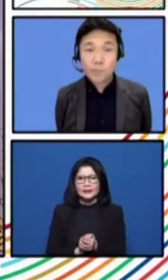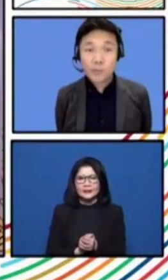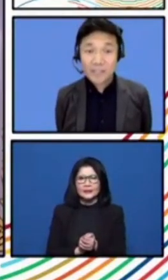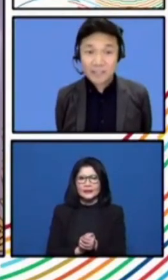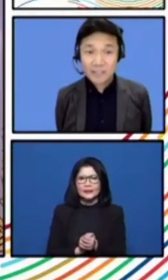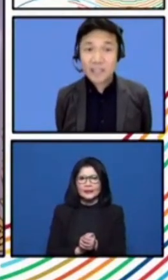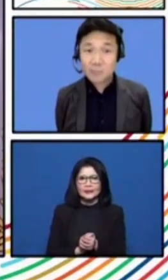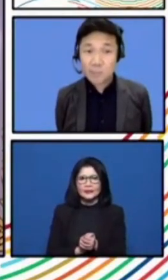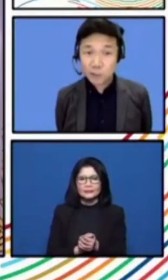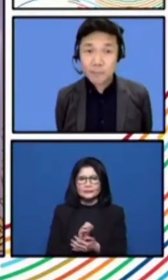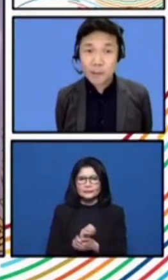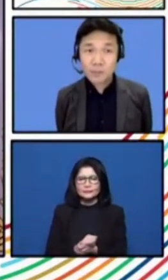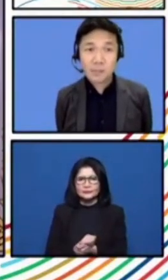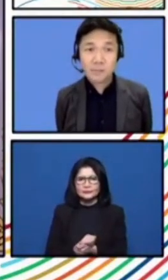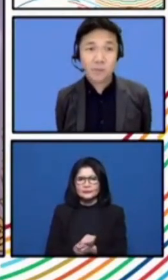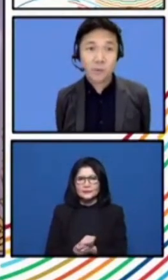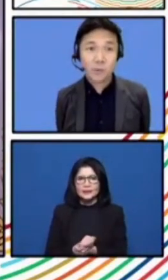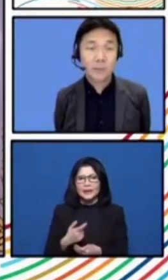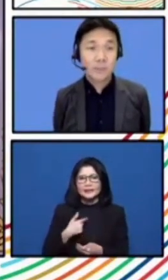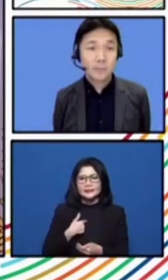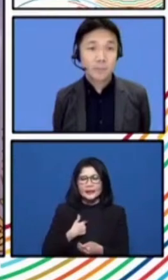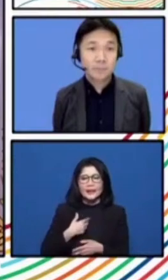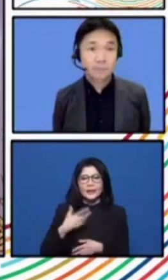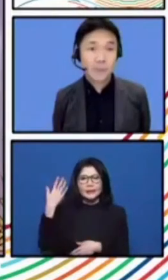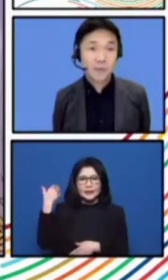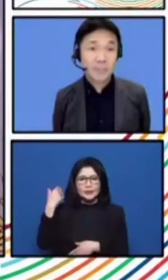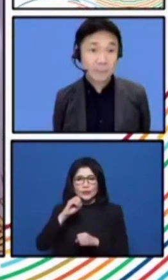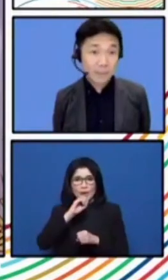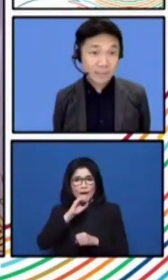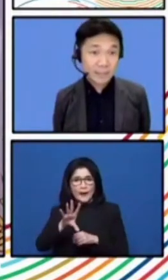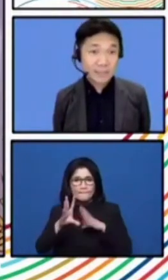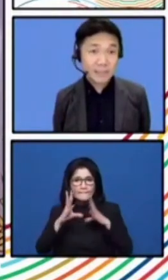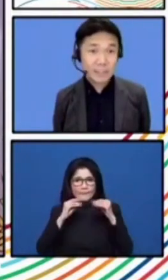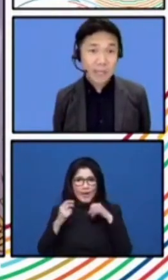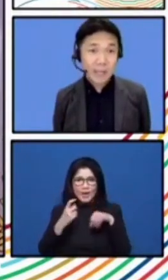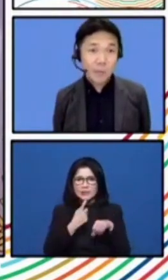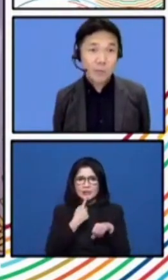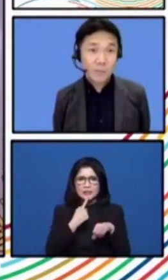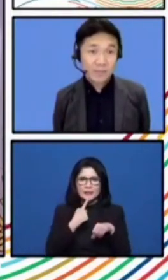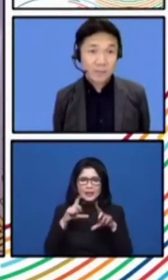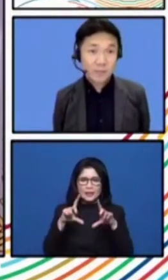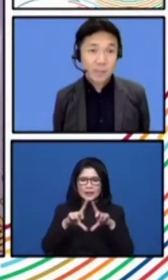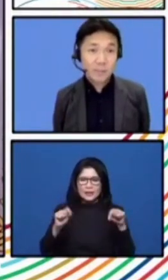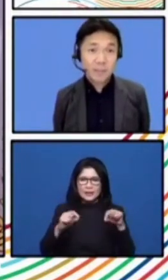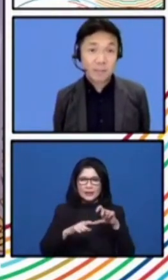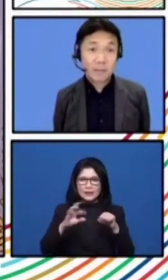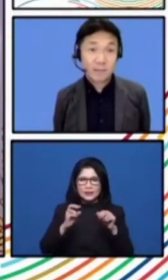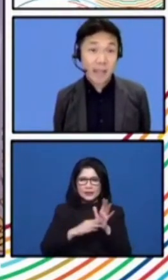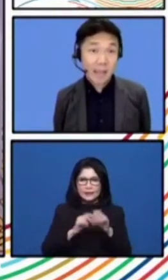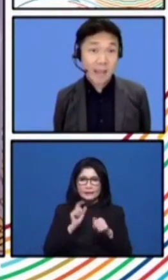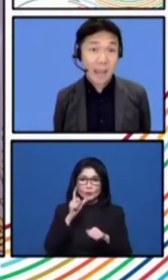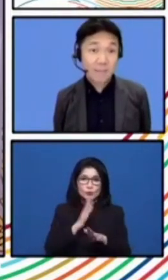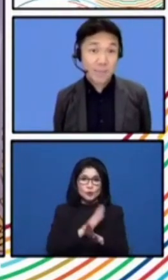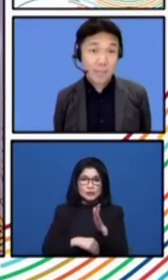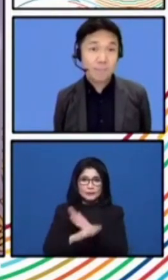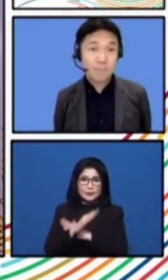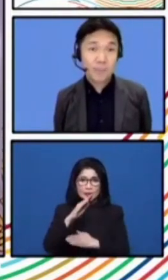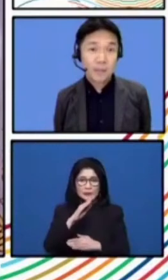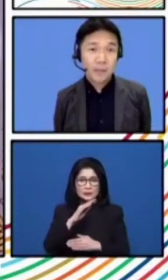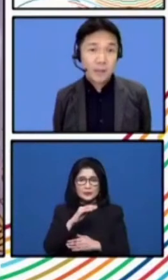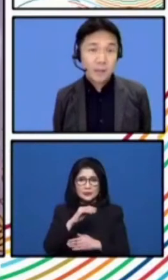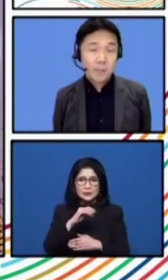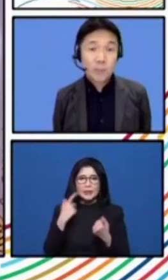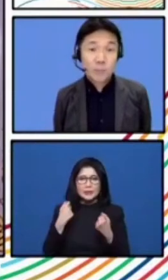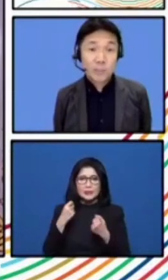driving license I've mentioned about for people with disabilities which have been given to them the same and a and b